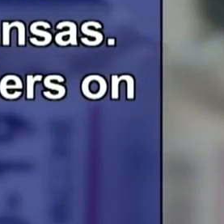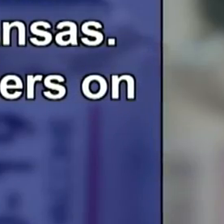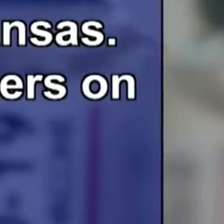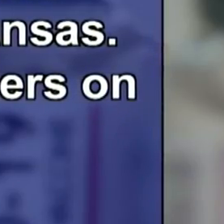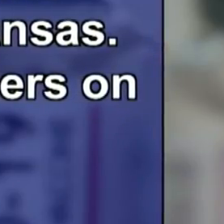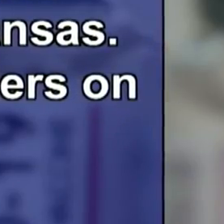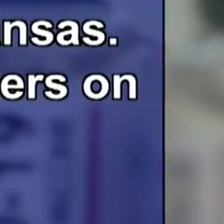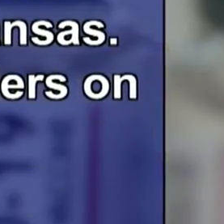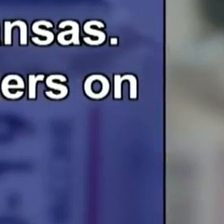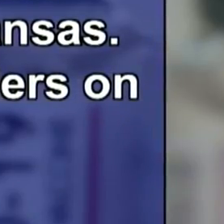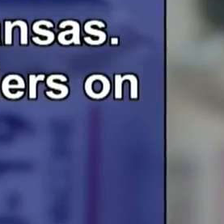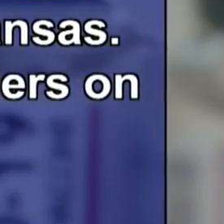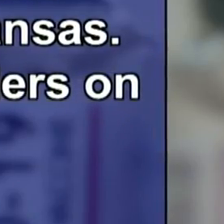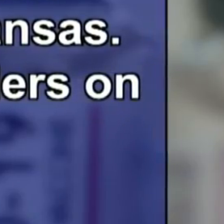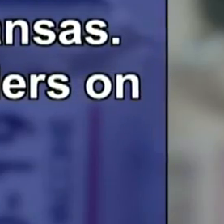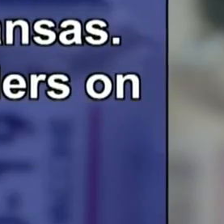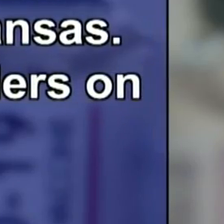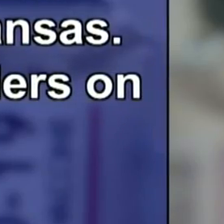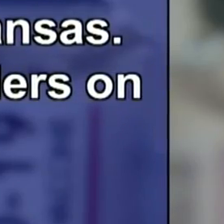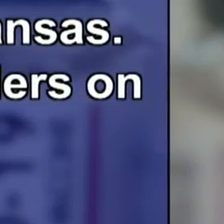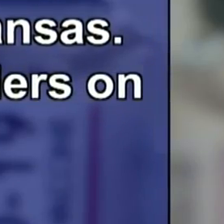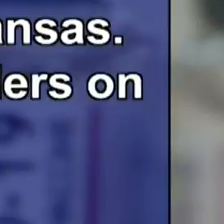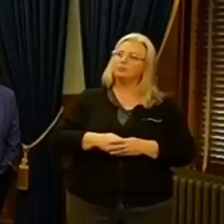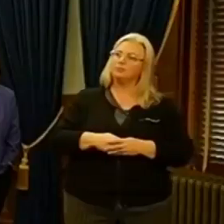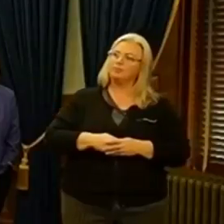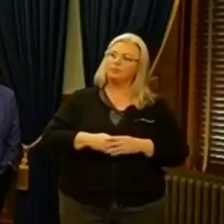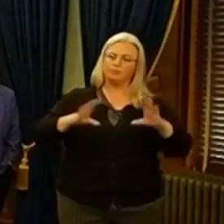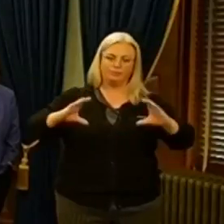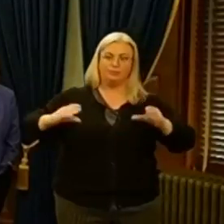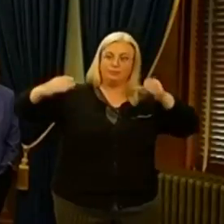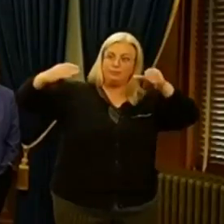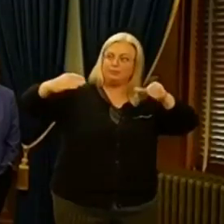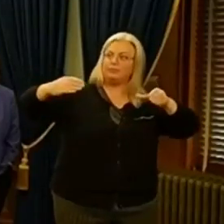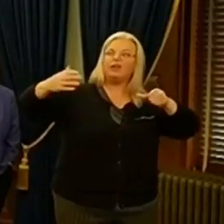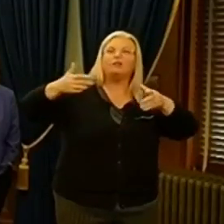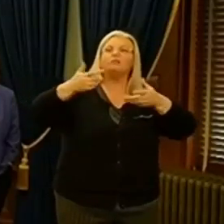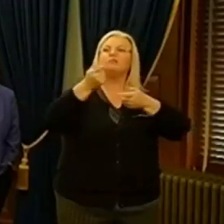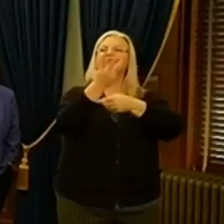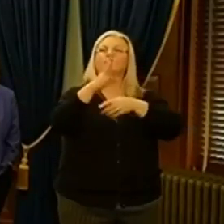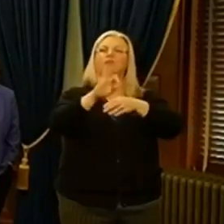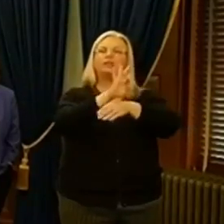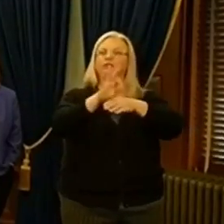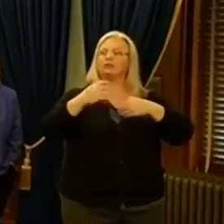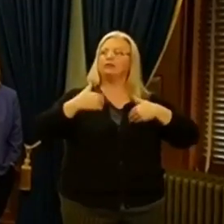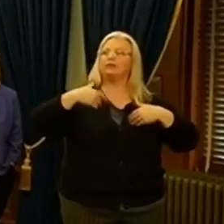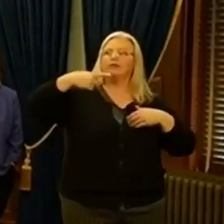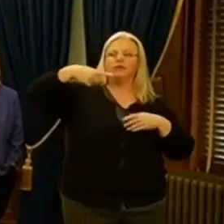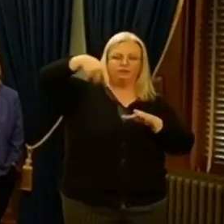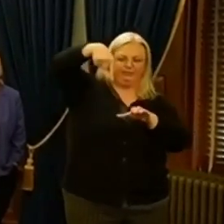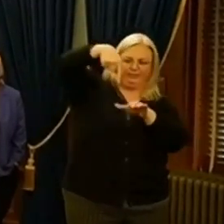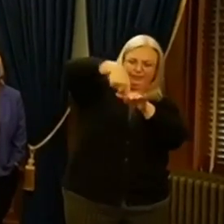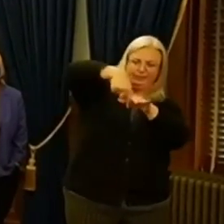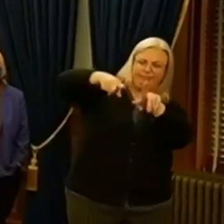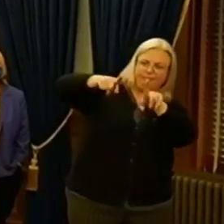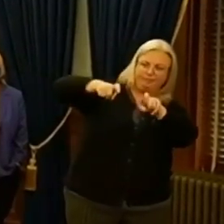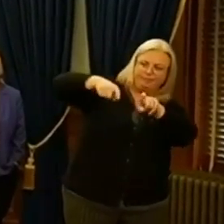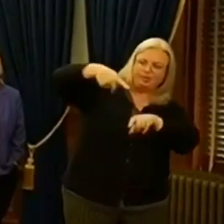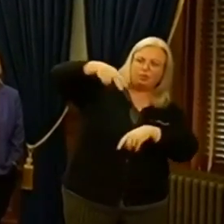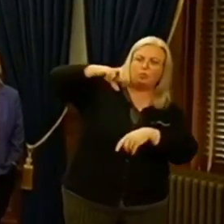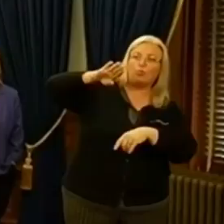Kansas. We're working with providers on this issue. They also noted that Kansas is one of the only states to distribute vaccines to